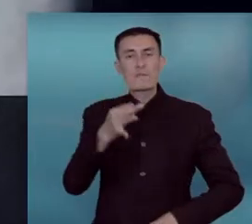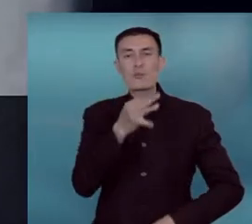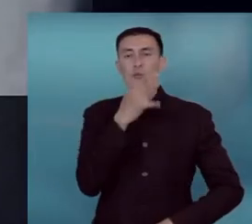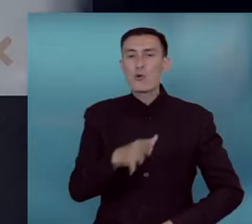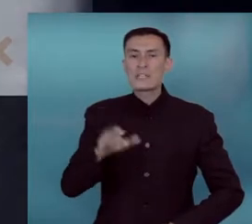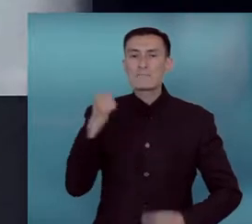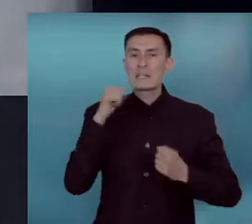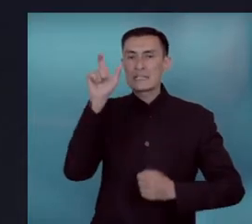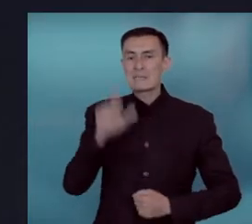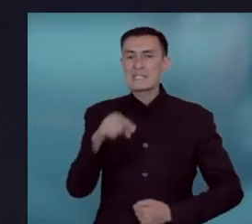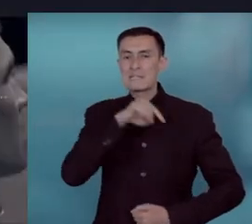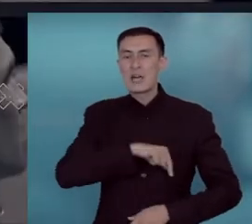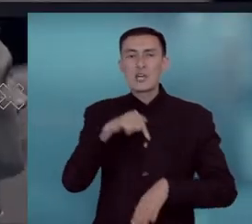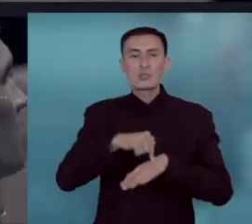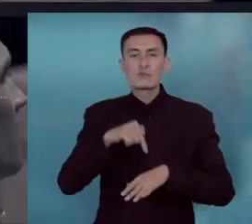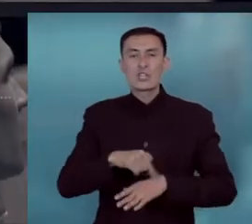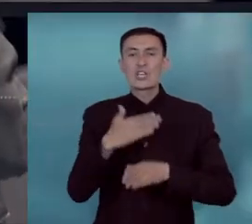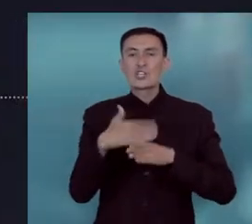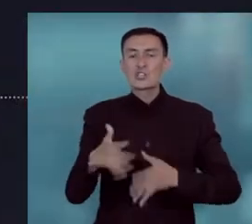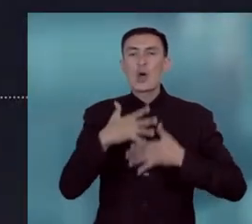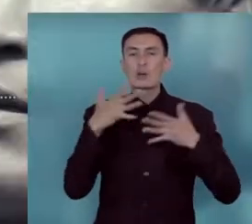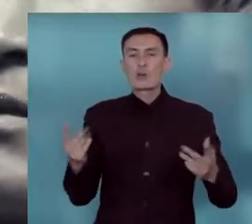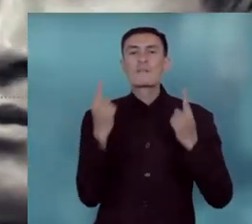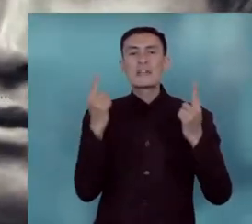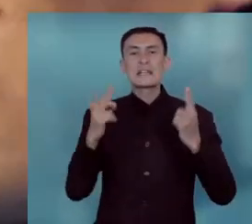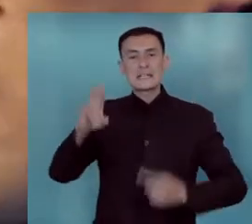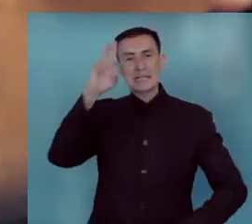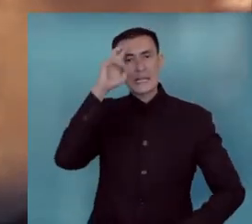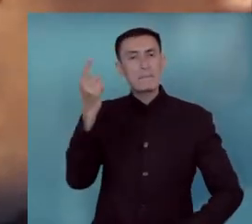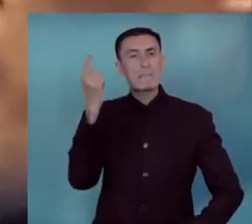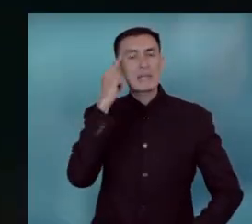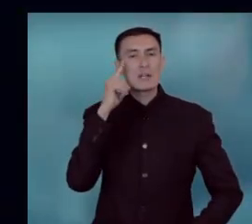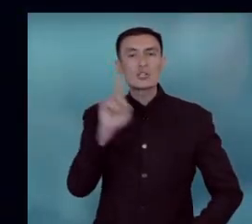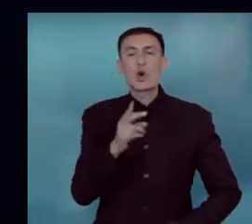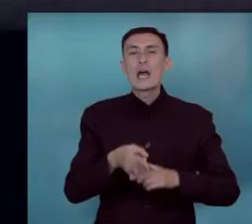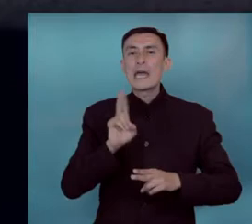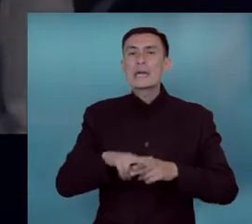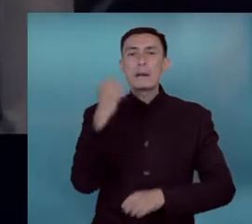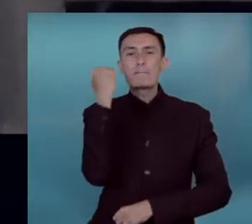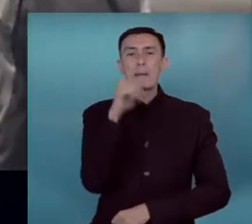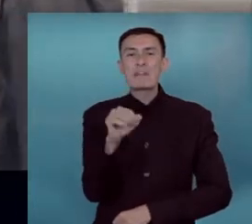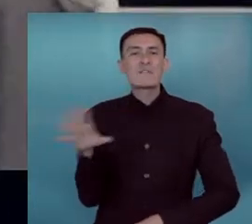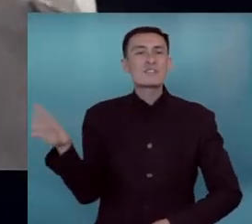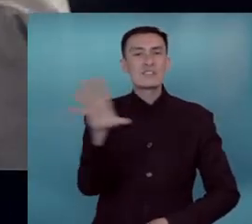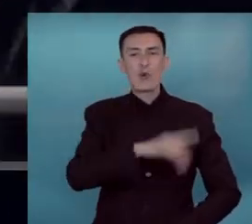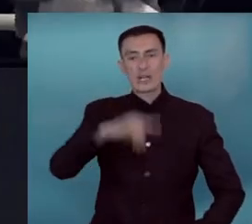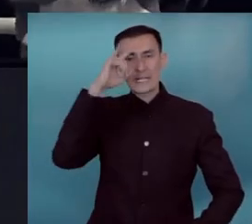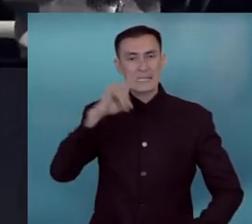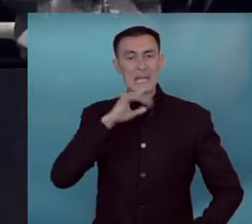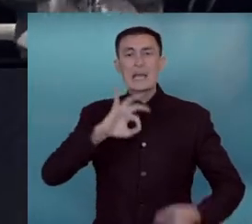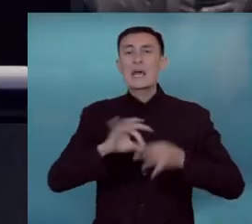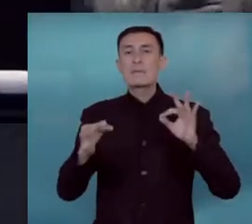national flag raised. According to the champion, at that moment, any athlete would feel part of this vast and great country